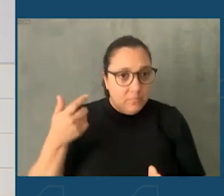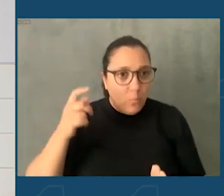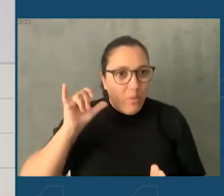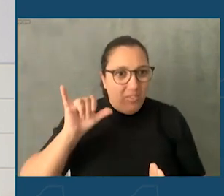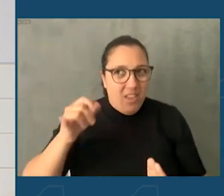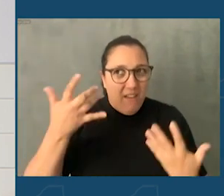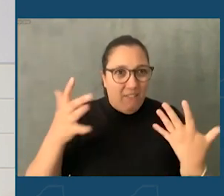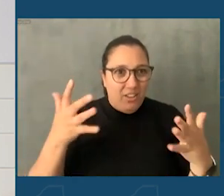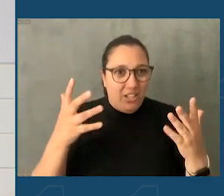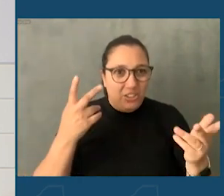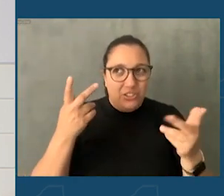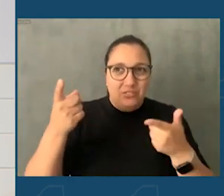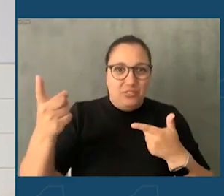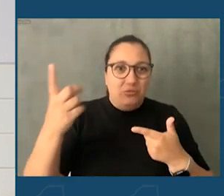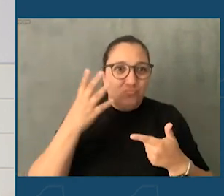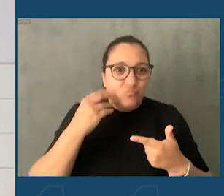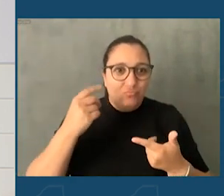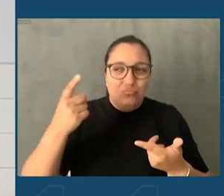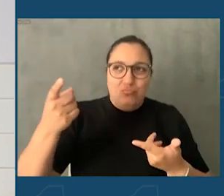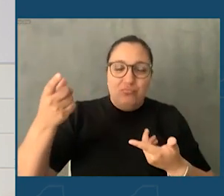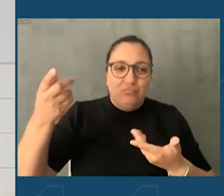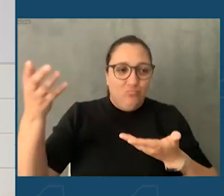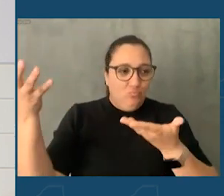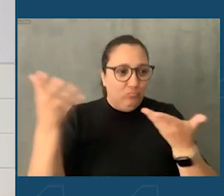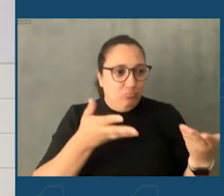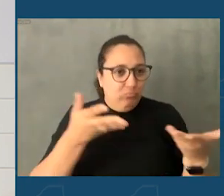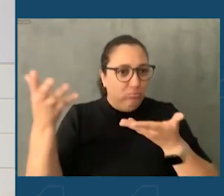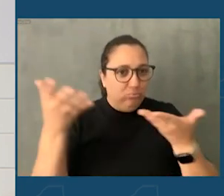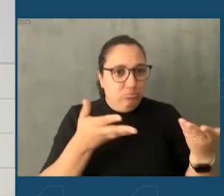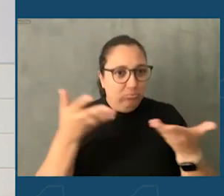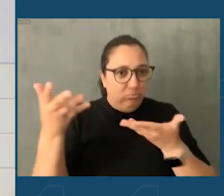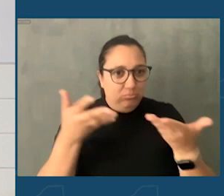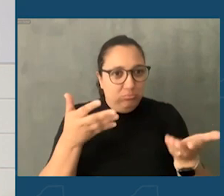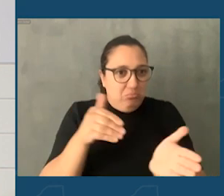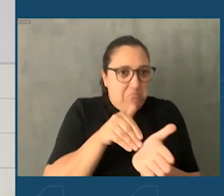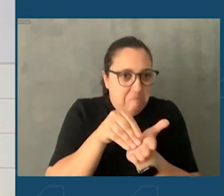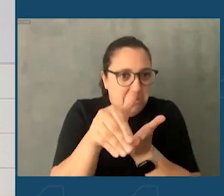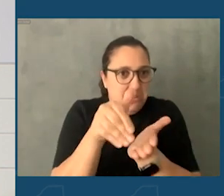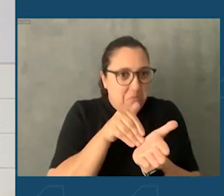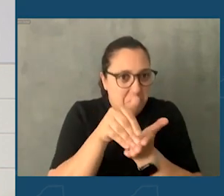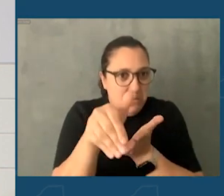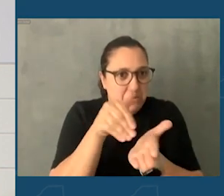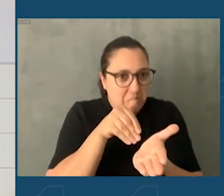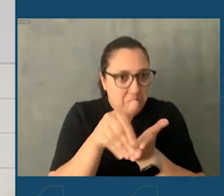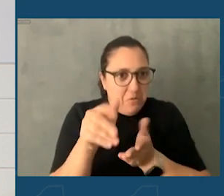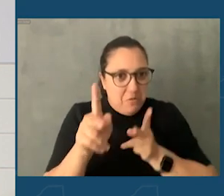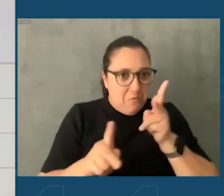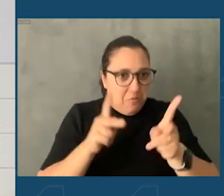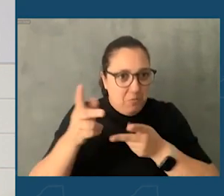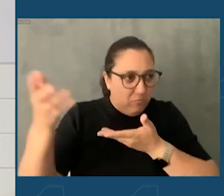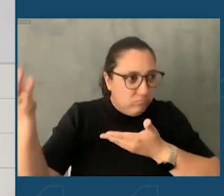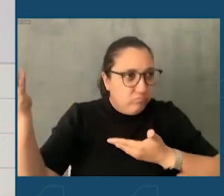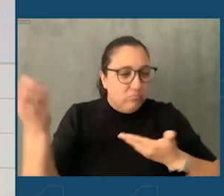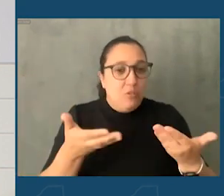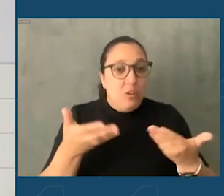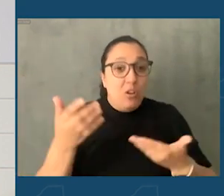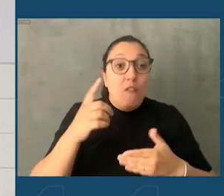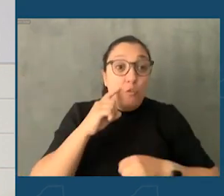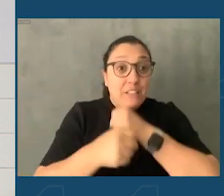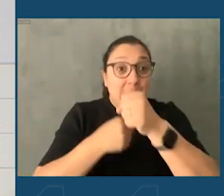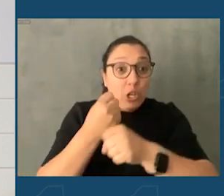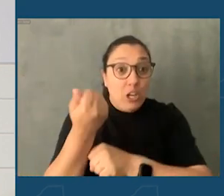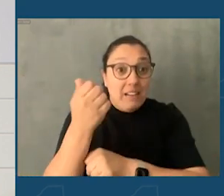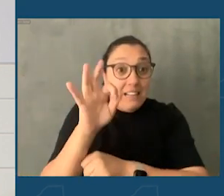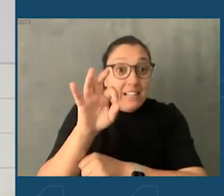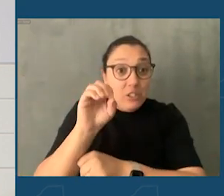throughout generations. Merely in 1907 alone, 1 million people went through that amazing island we